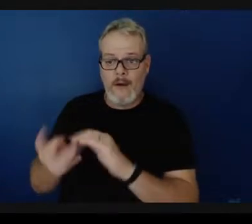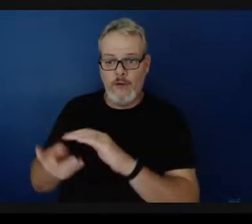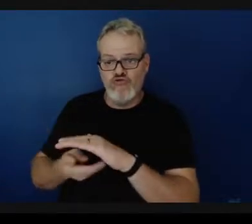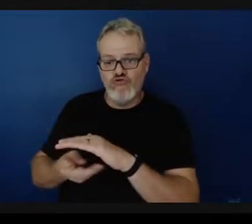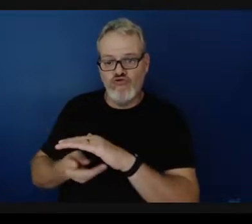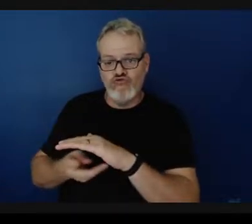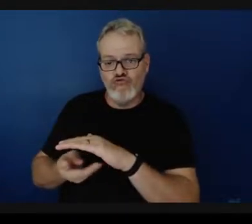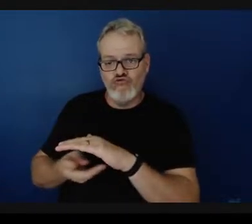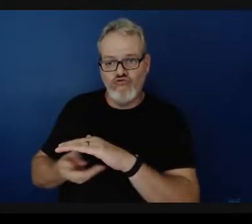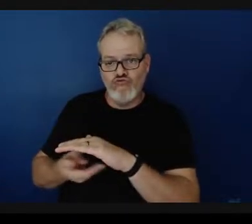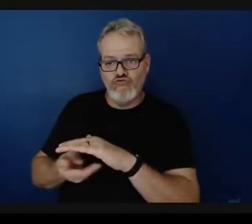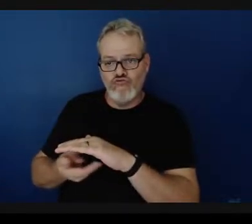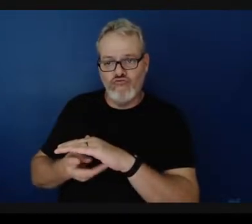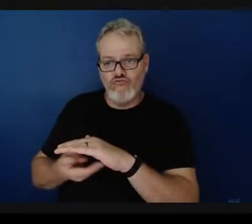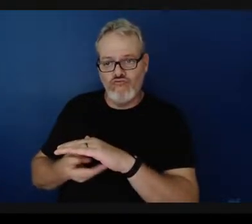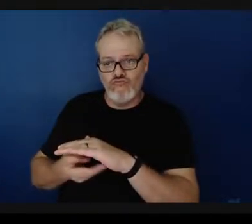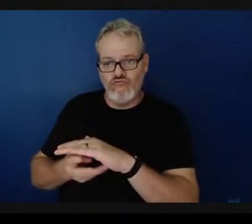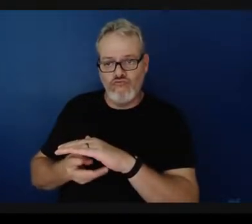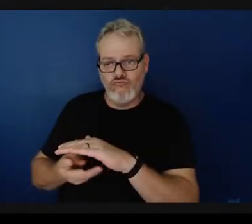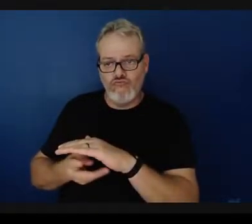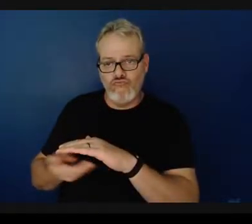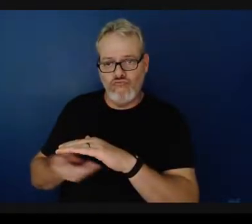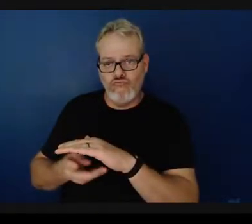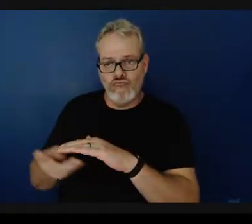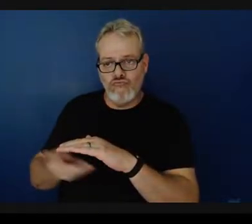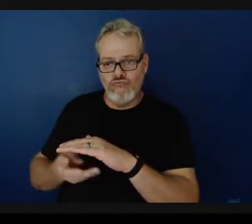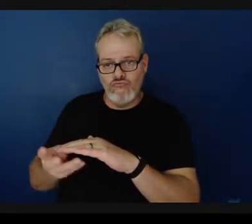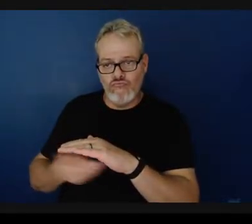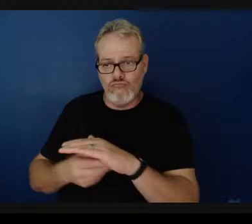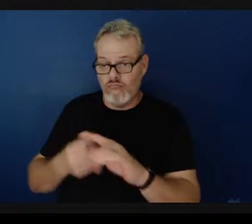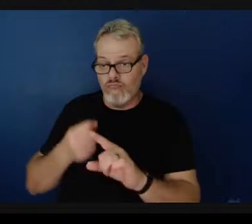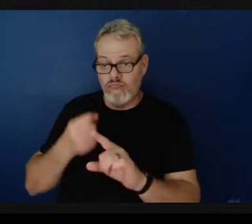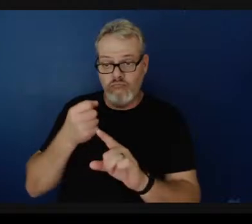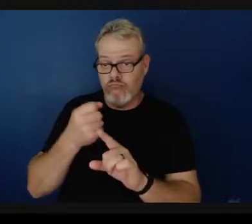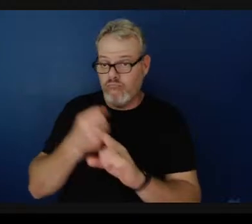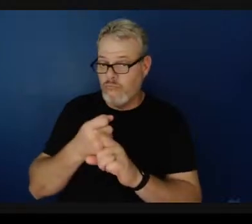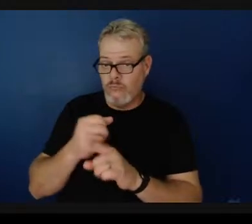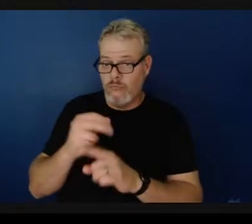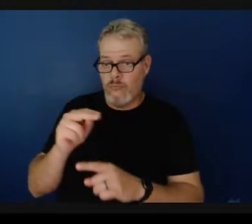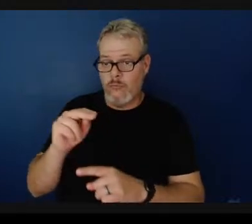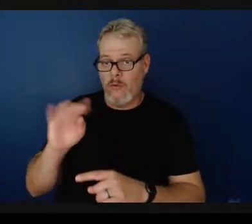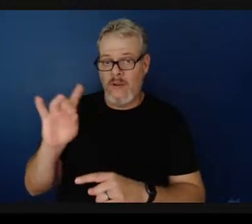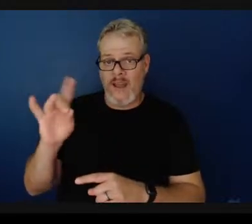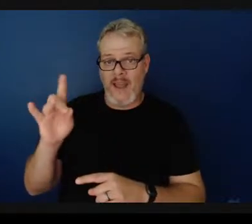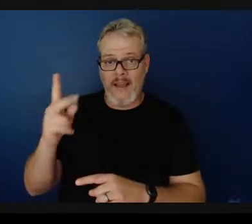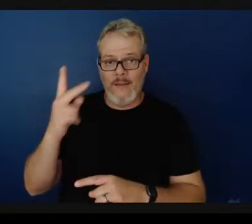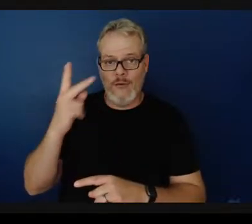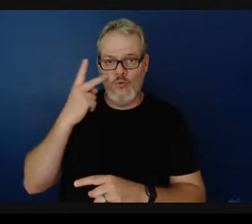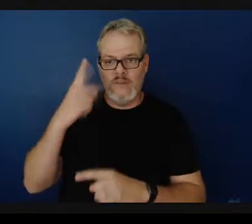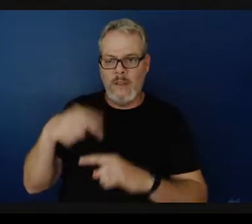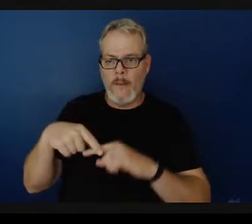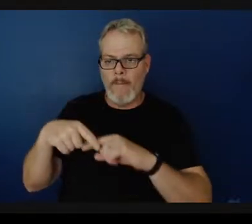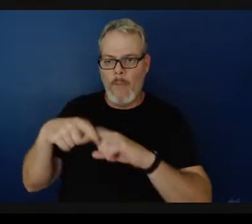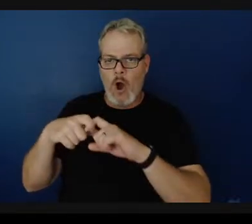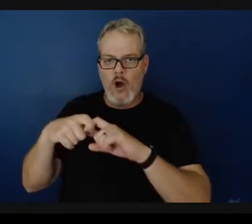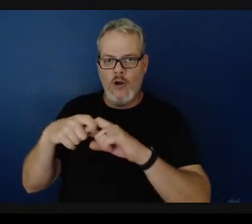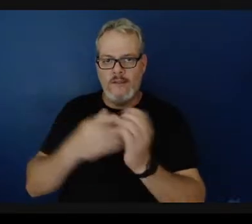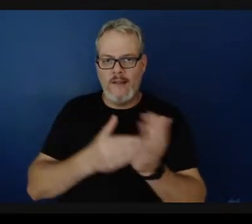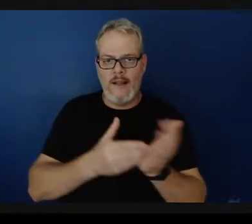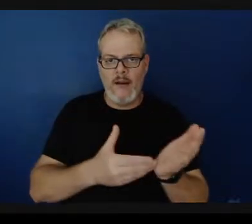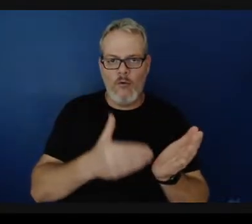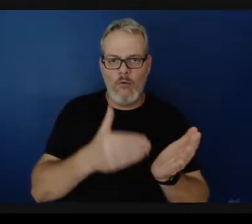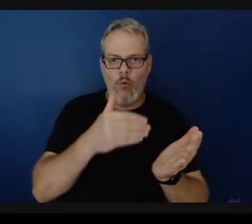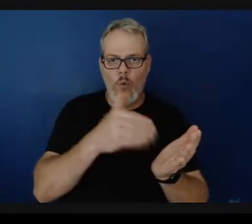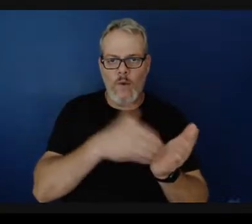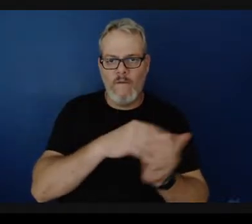circulating until that slowdown, which by the 8th you see complete pause, a reactivation 14th and 15th. It